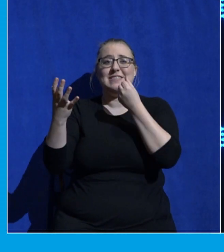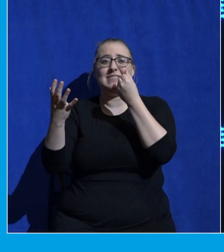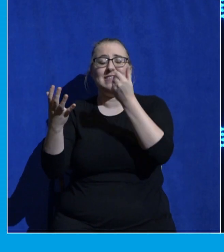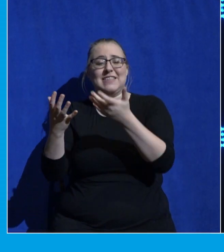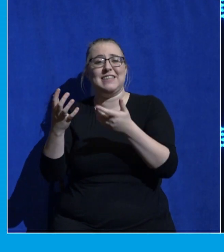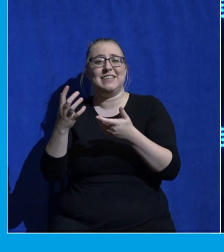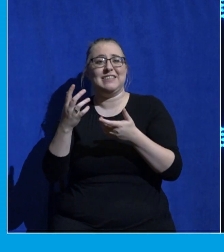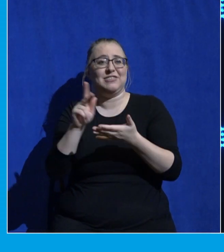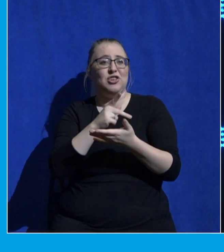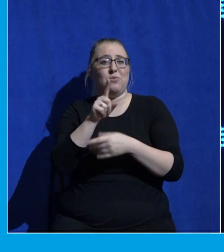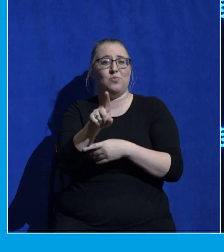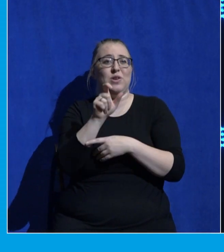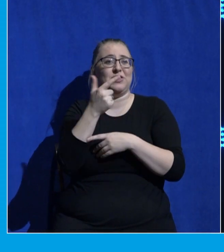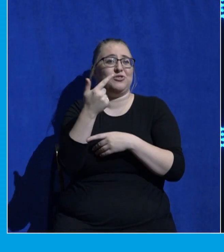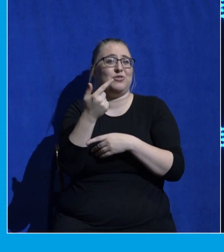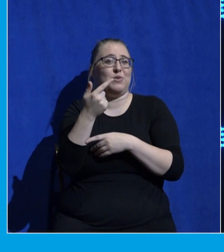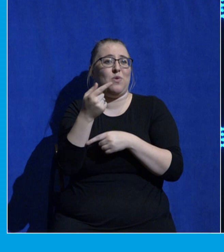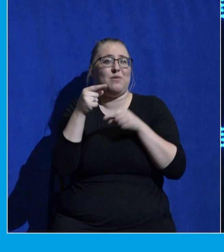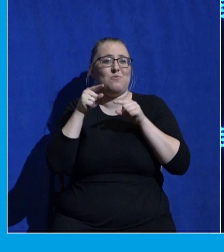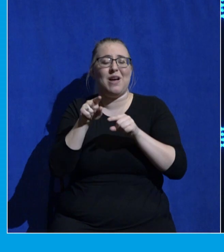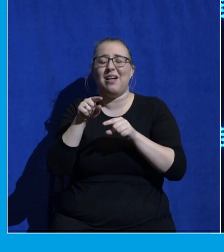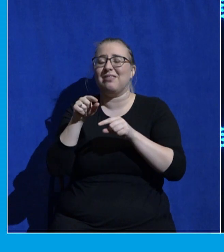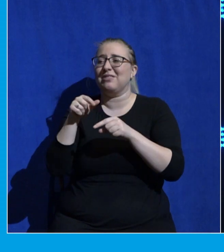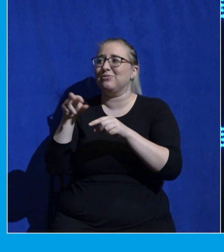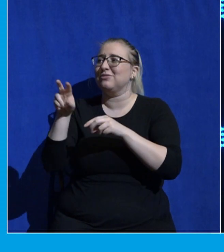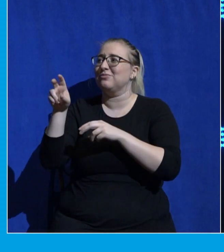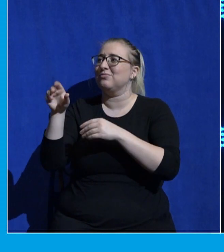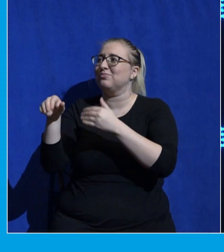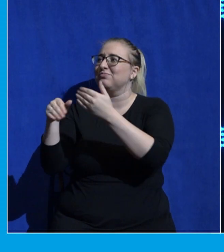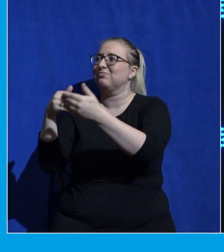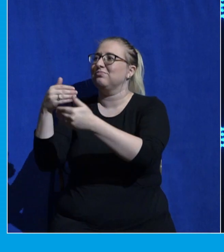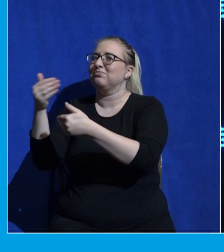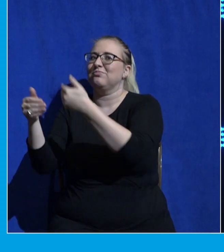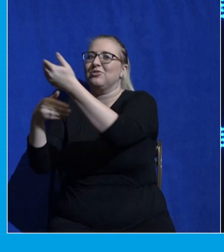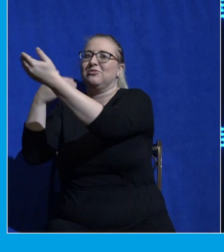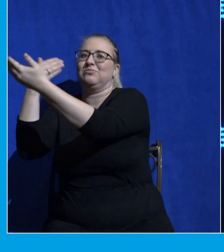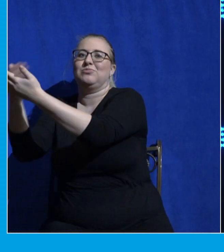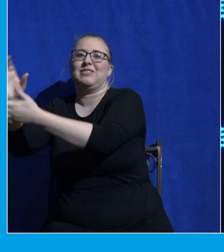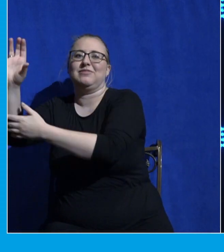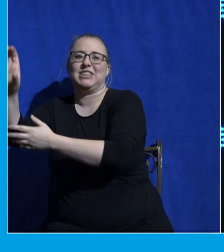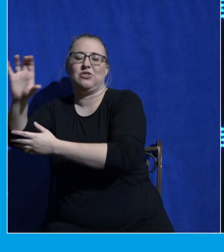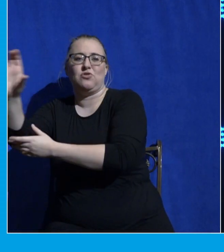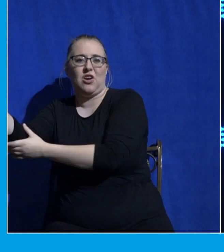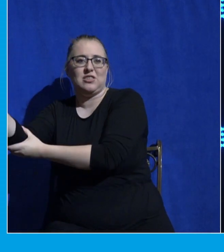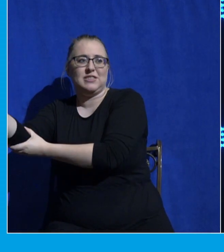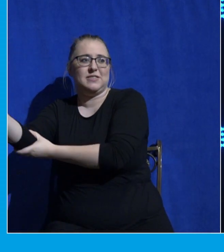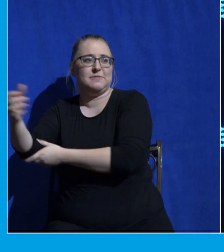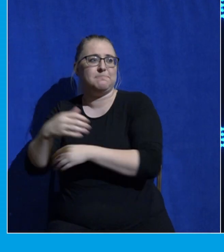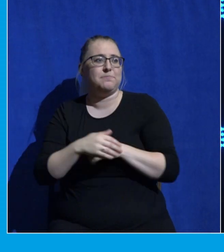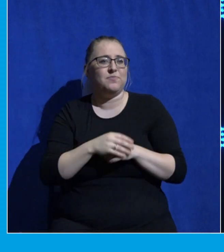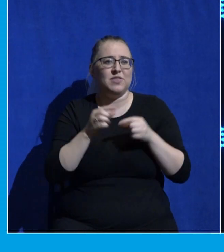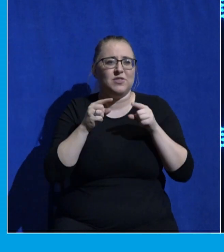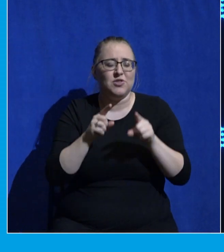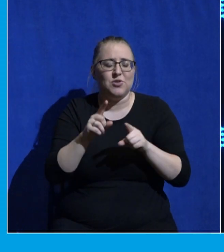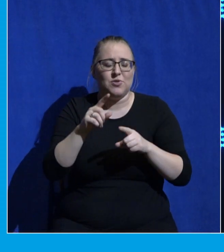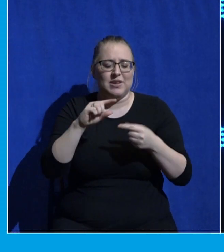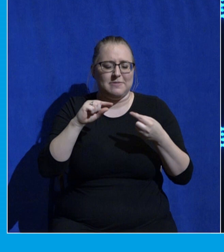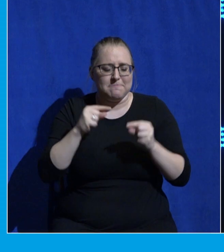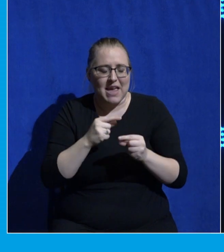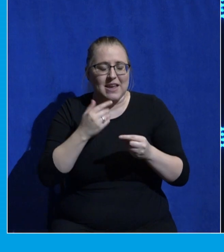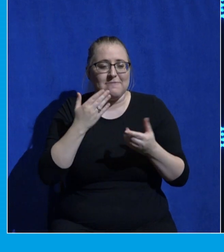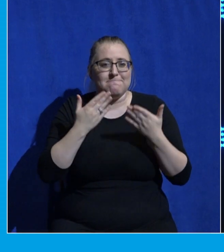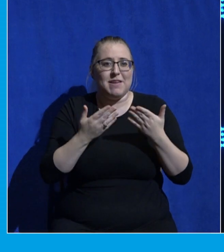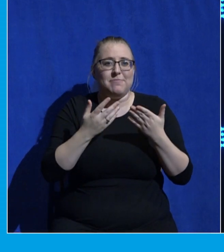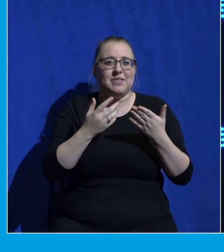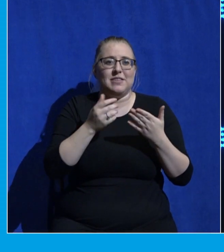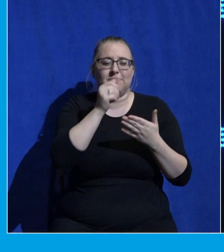tune. I would not be surprised if Jesus, under his breath, going through immense pain, that he was singing, I lift my eyes to